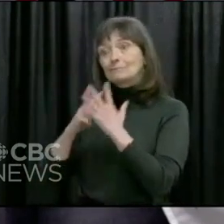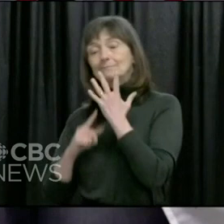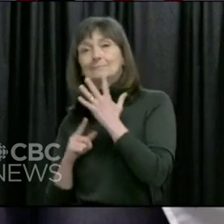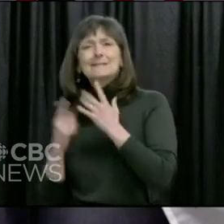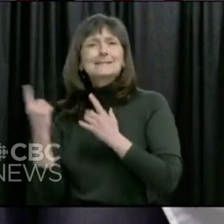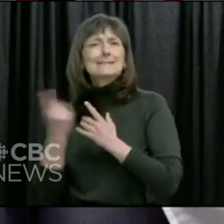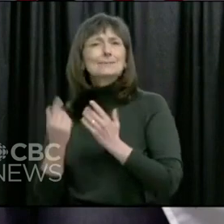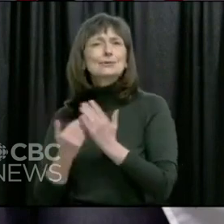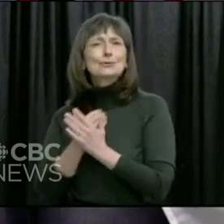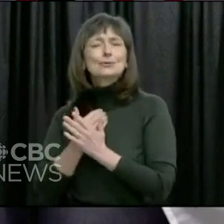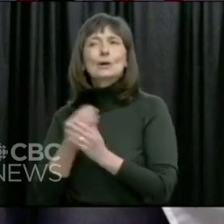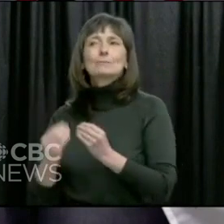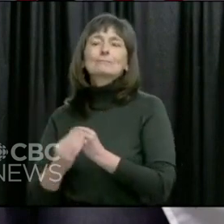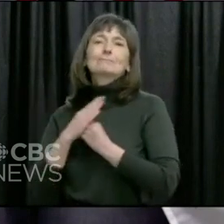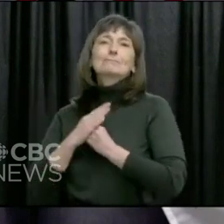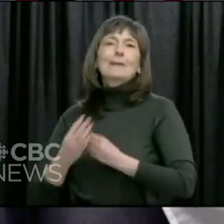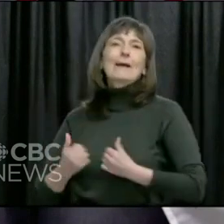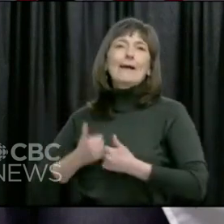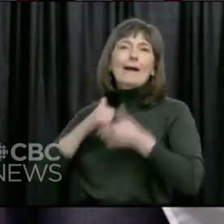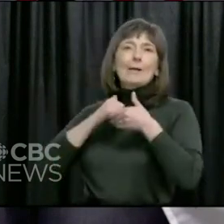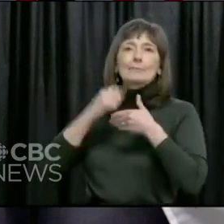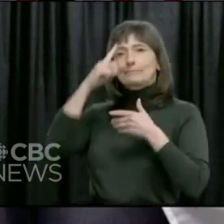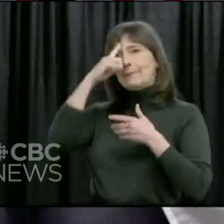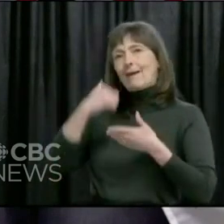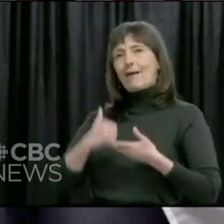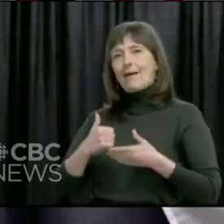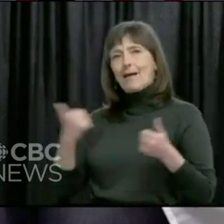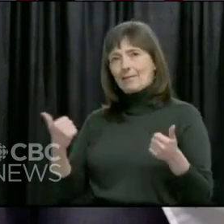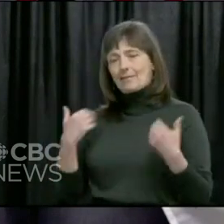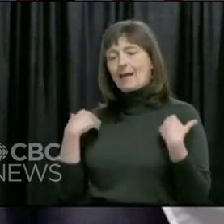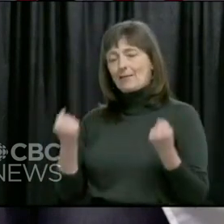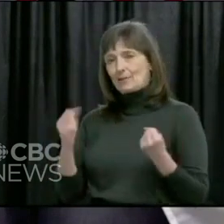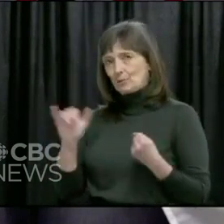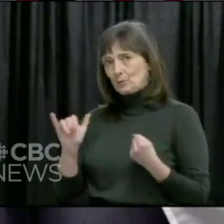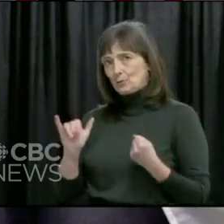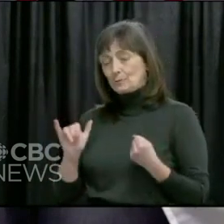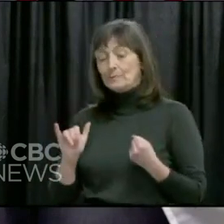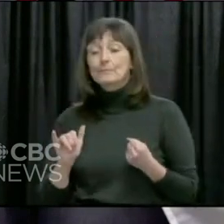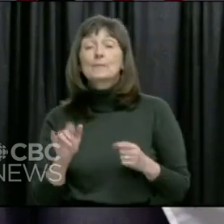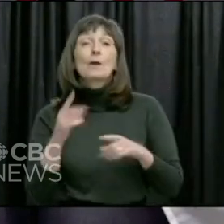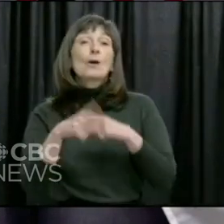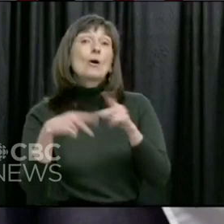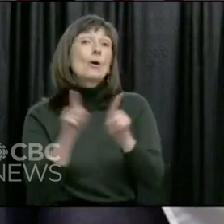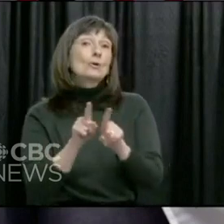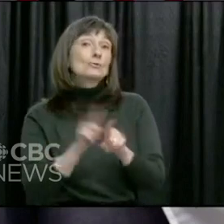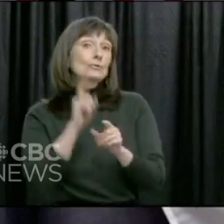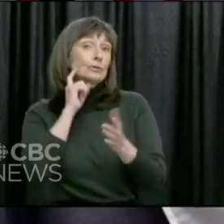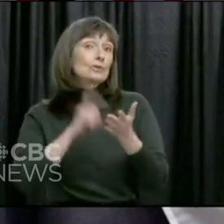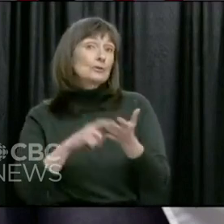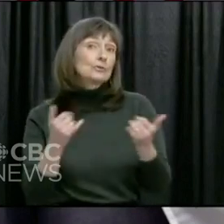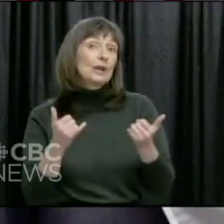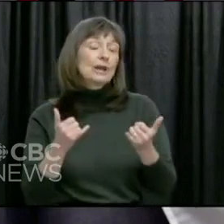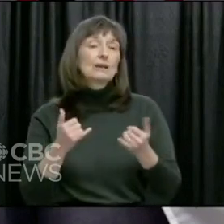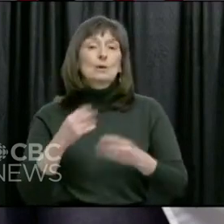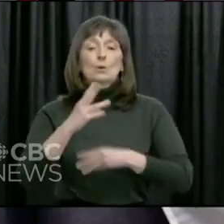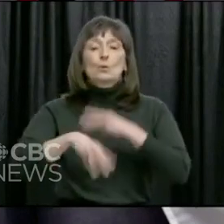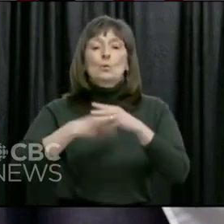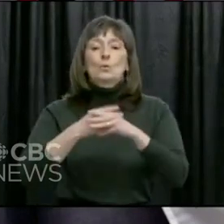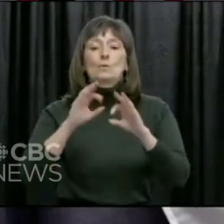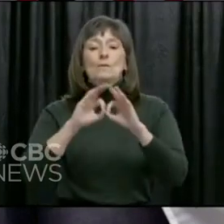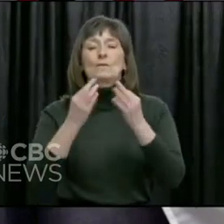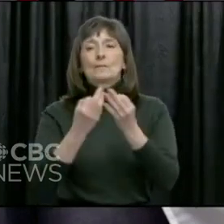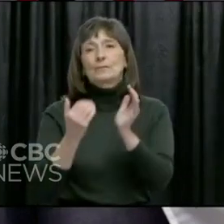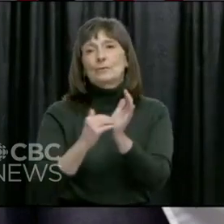and mental health and well-being. I would like to acknowledge today marks World Family Doctor Day, an important opportunity